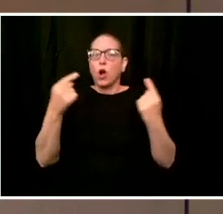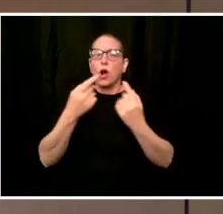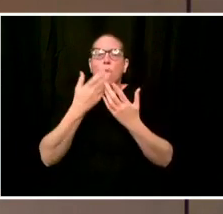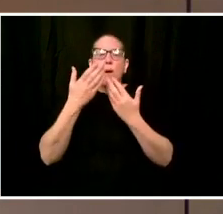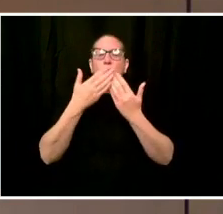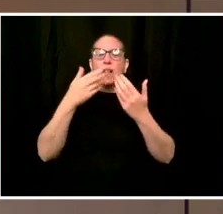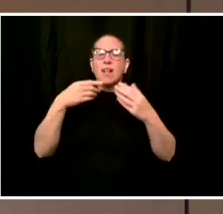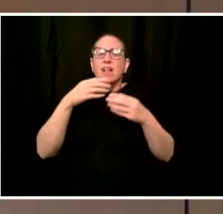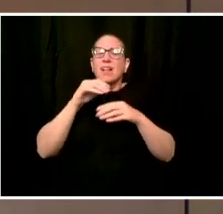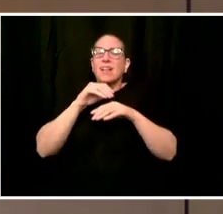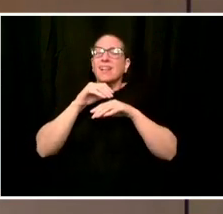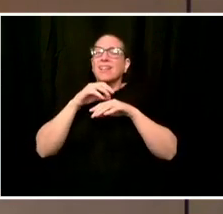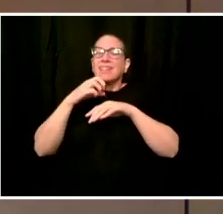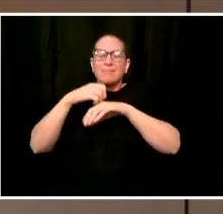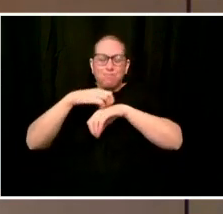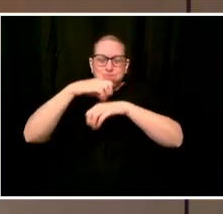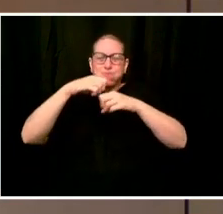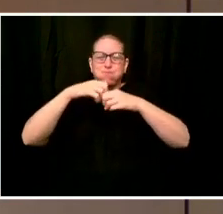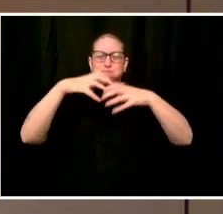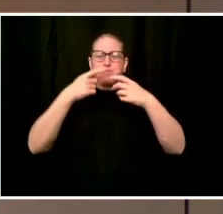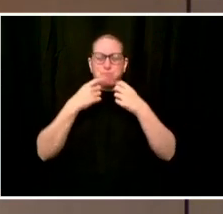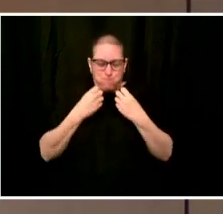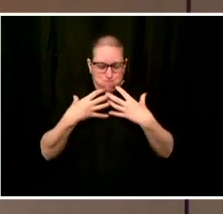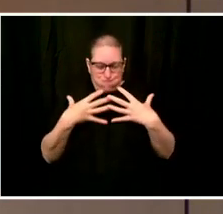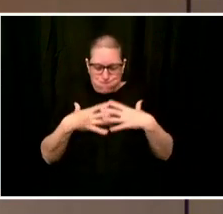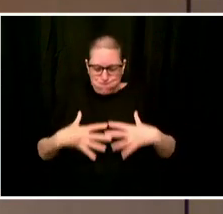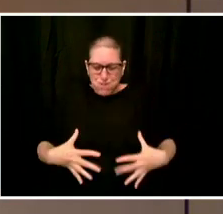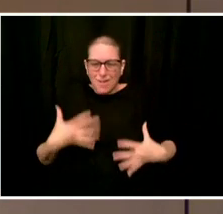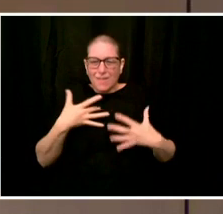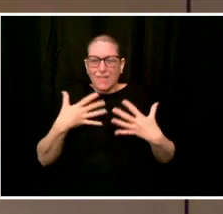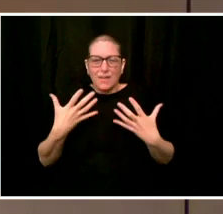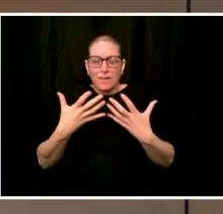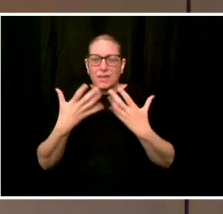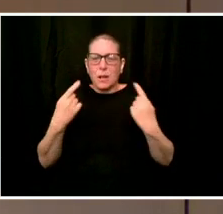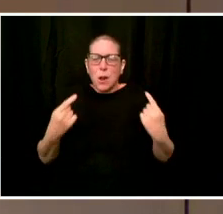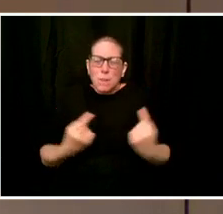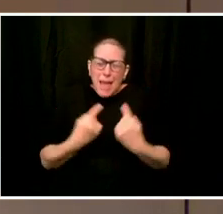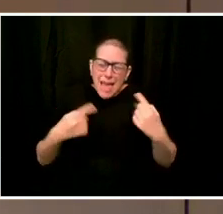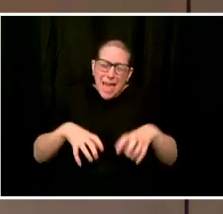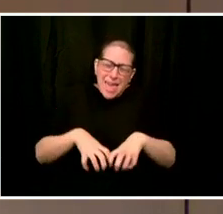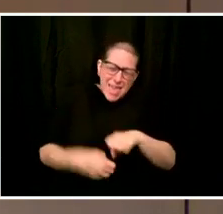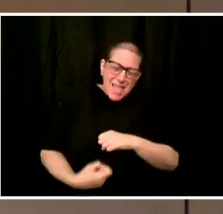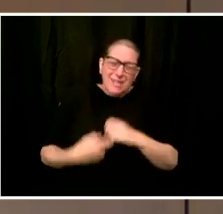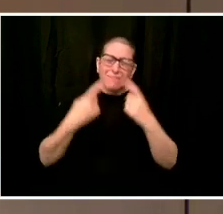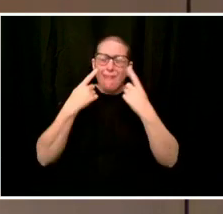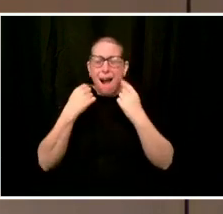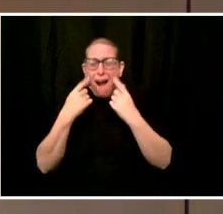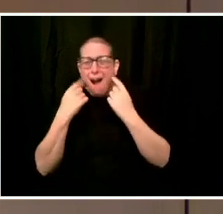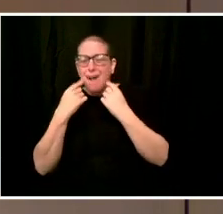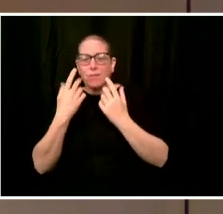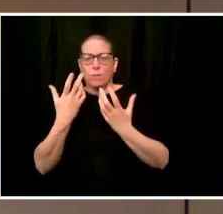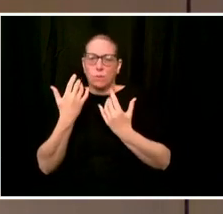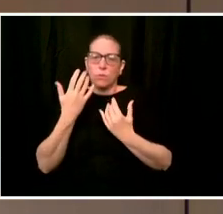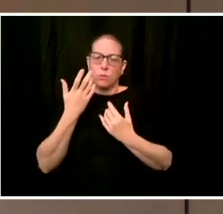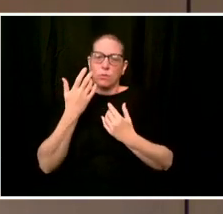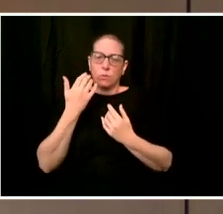these symptoms, especially if they come together, are concerning indications that these